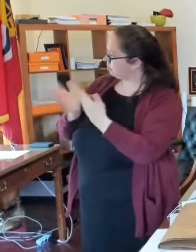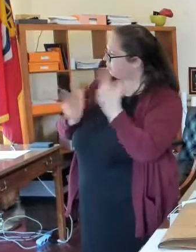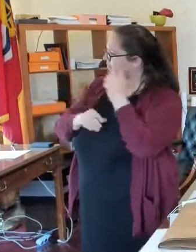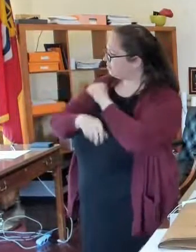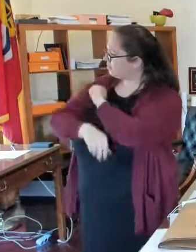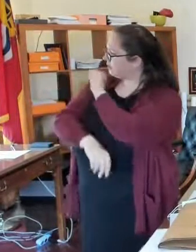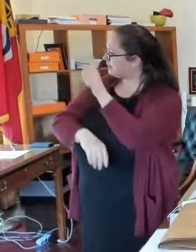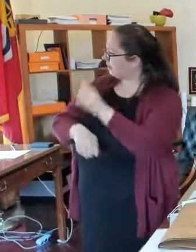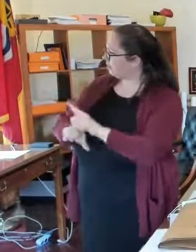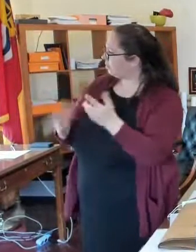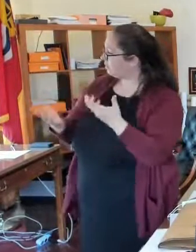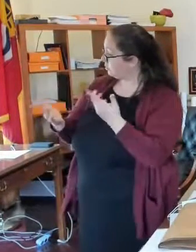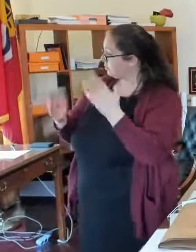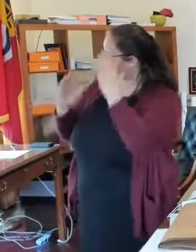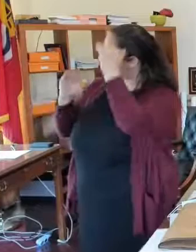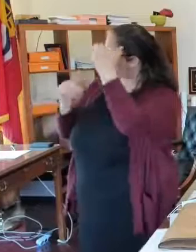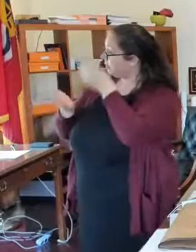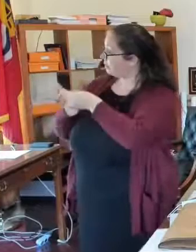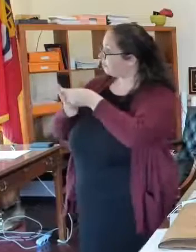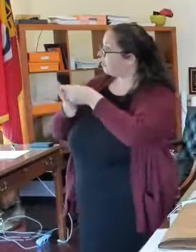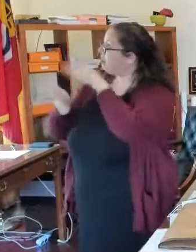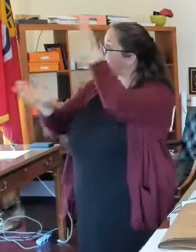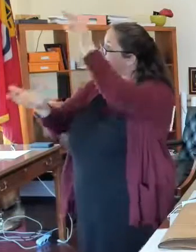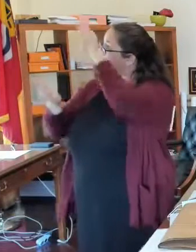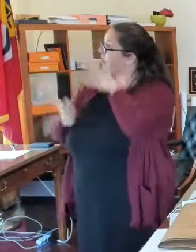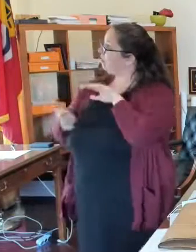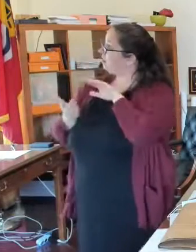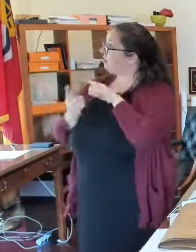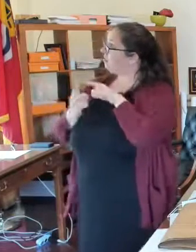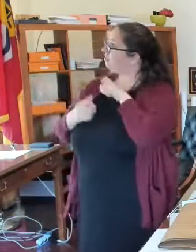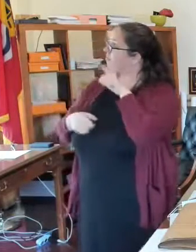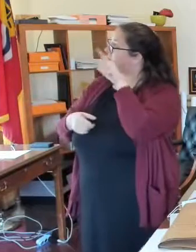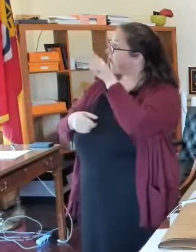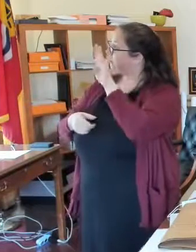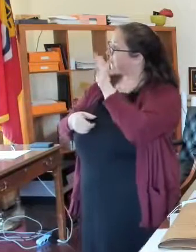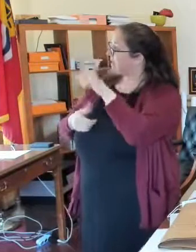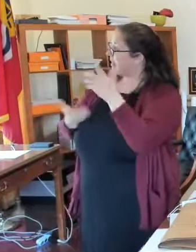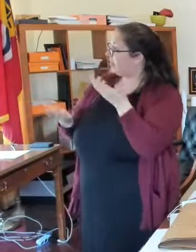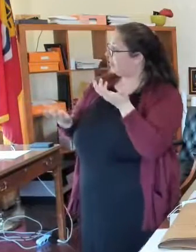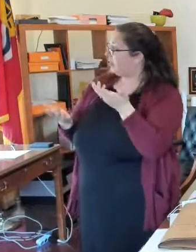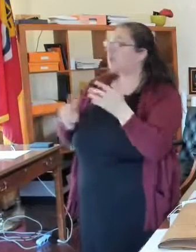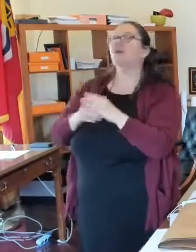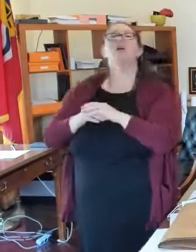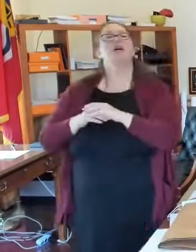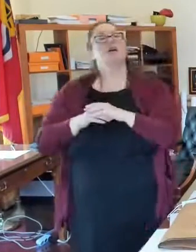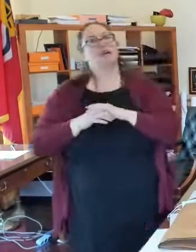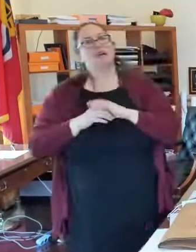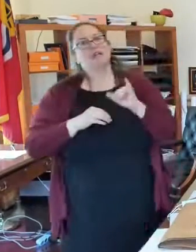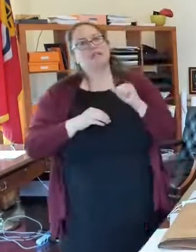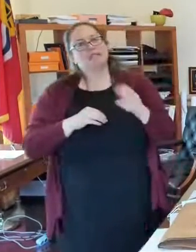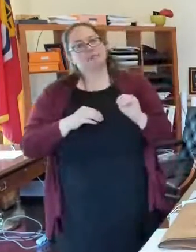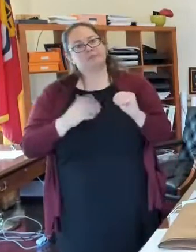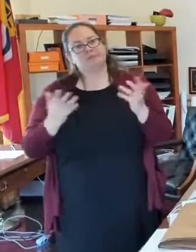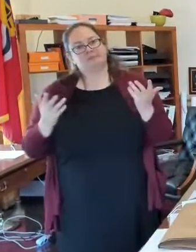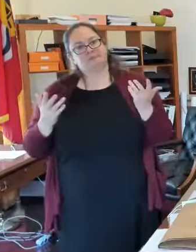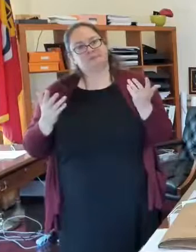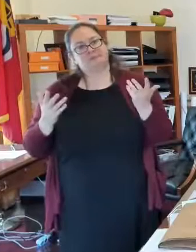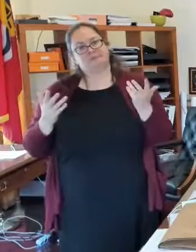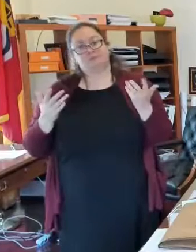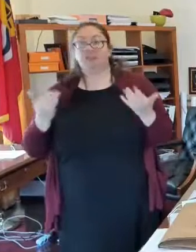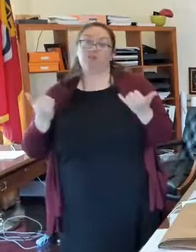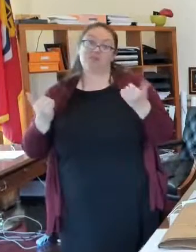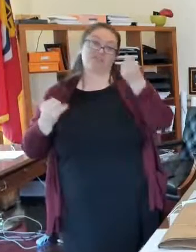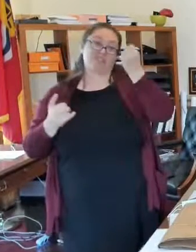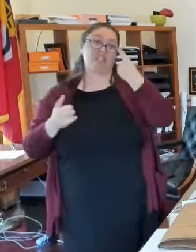to receive any funding from whatever comes out of that? So Jim, we're still in the process of reading